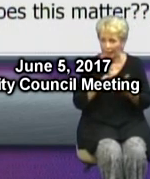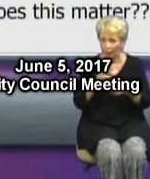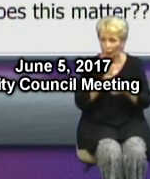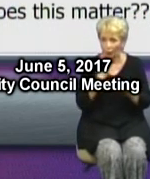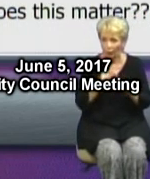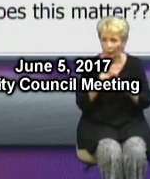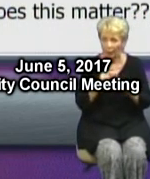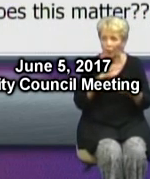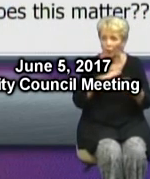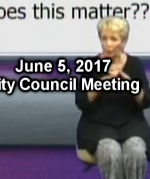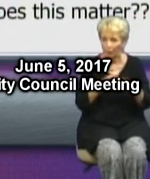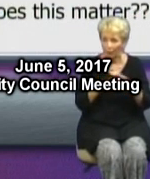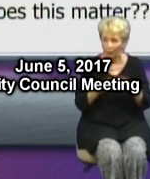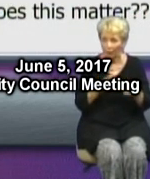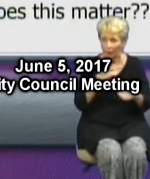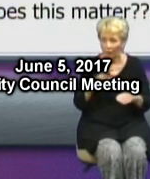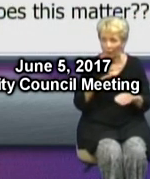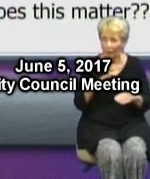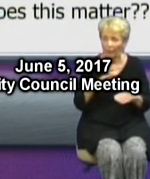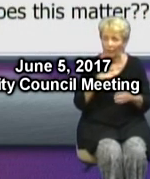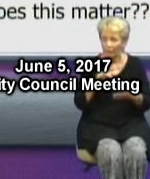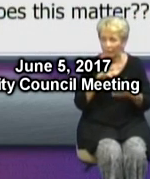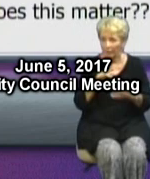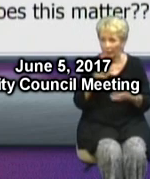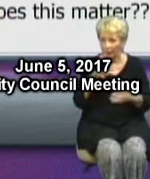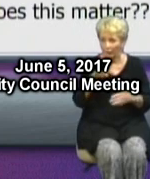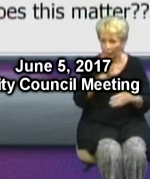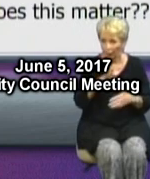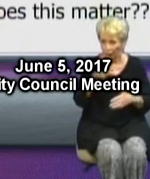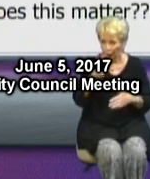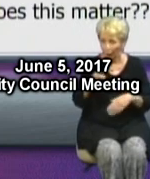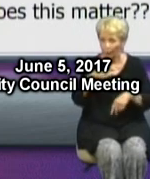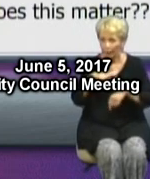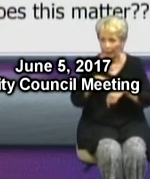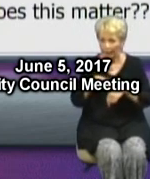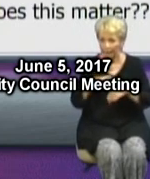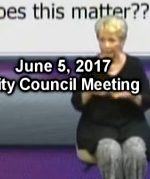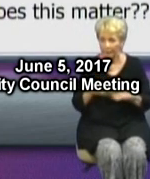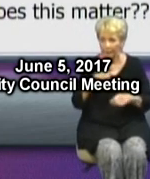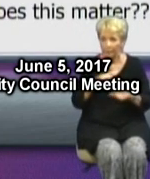word community or a version of it 32 times